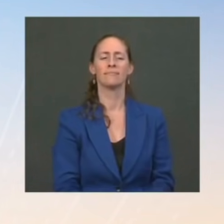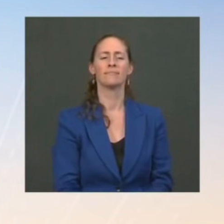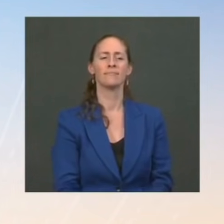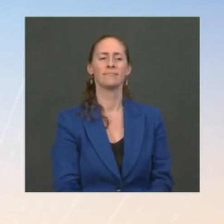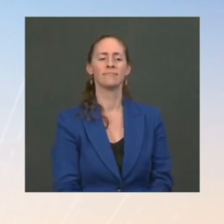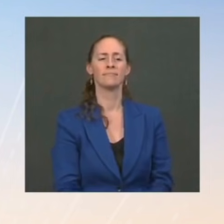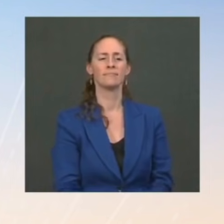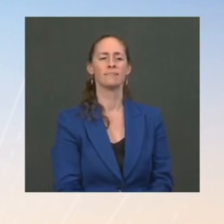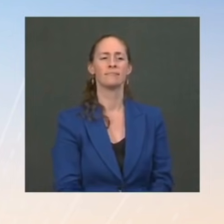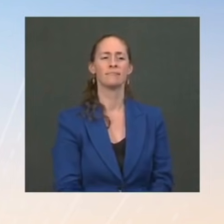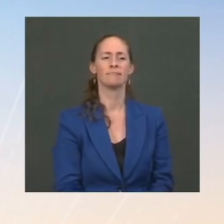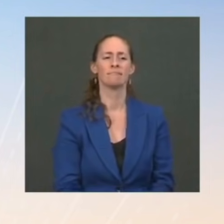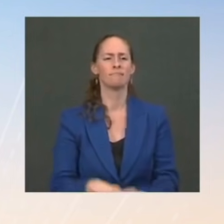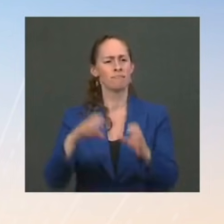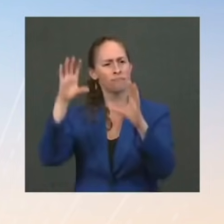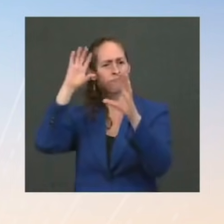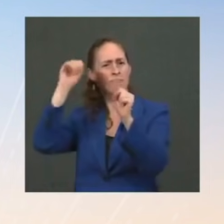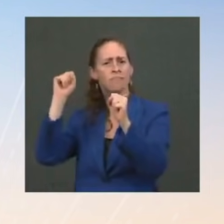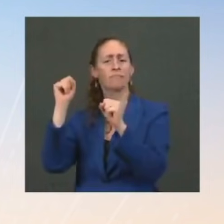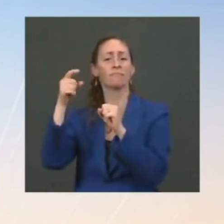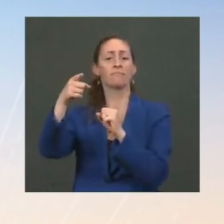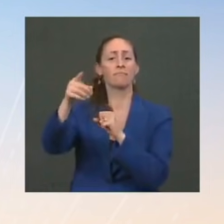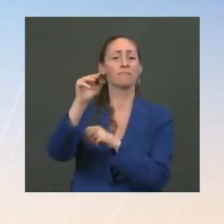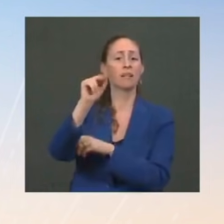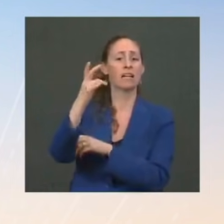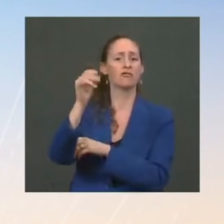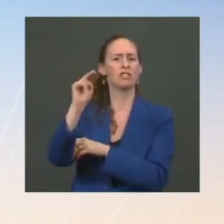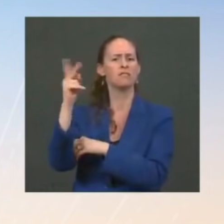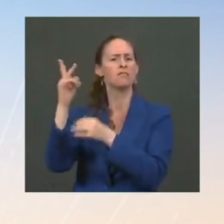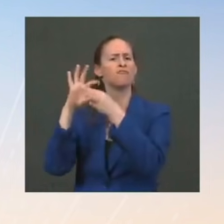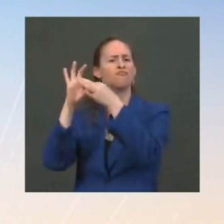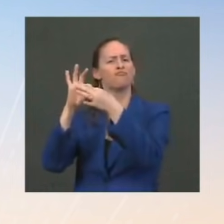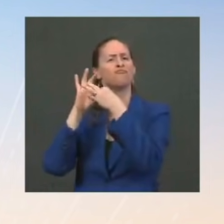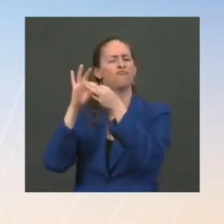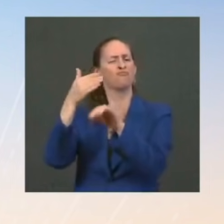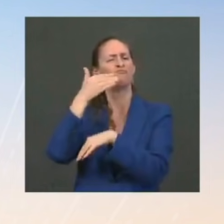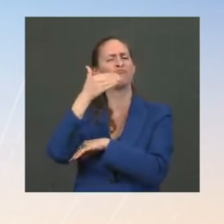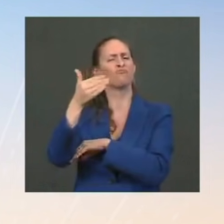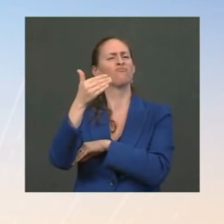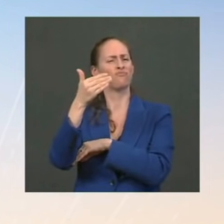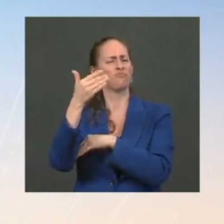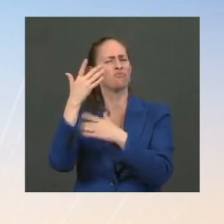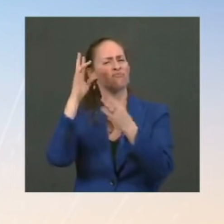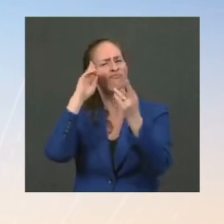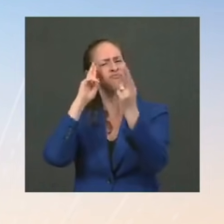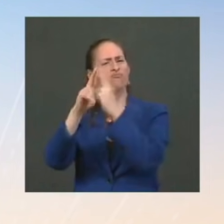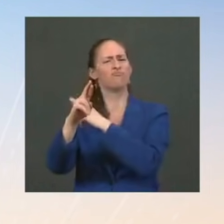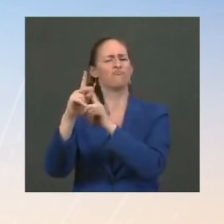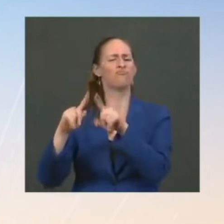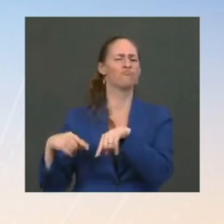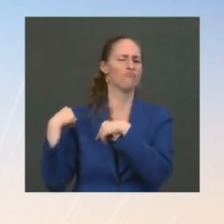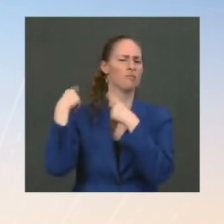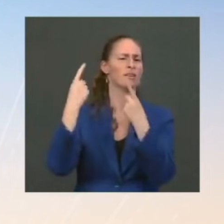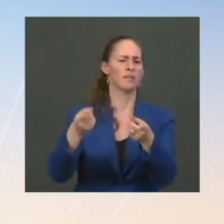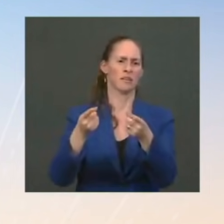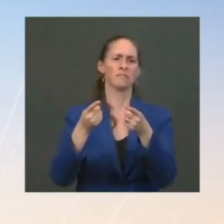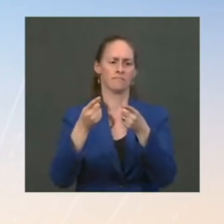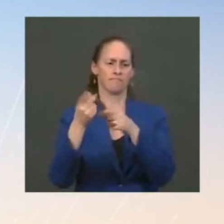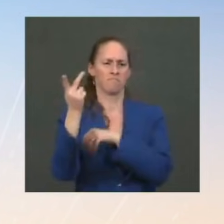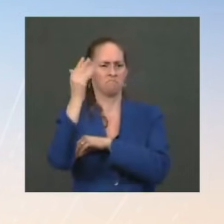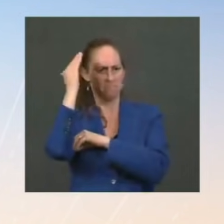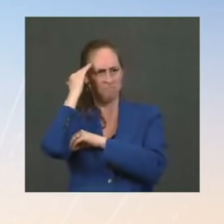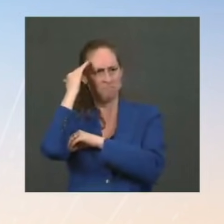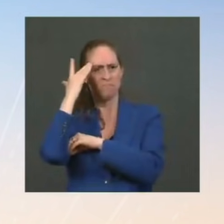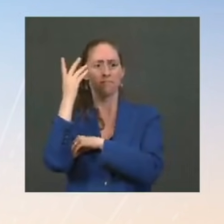the president has, that we have with Joe Manchin, is strong. It's a mutual. The president has a mutual respect, and they have shared